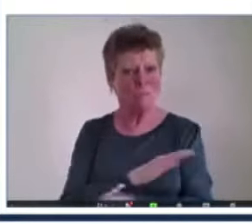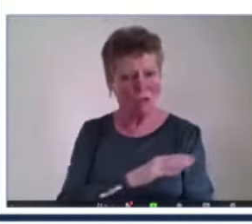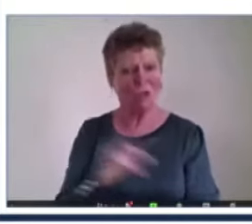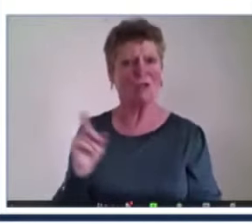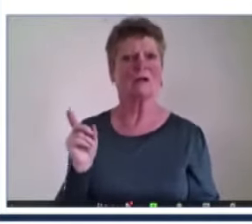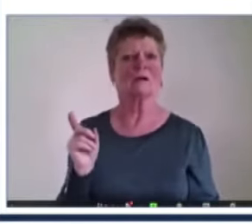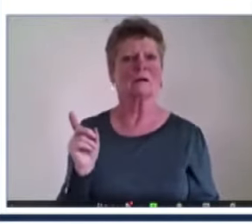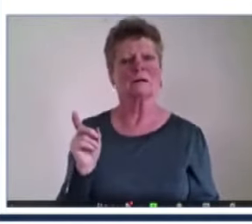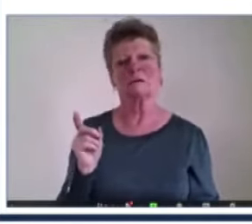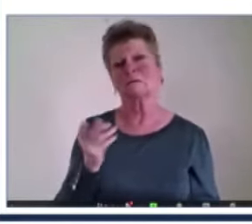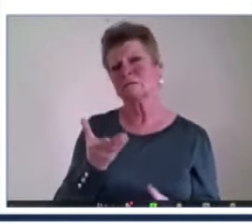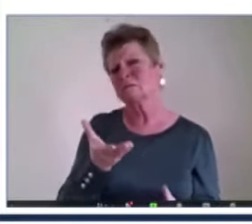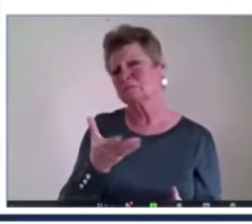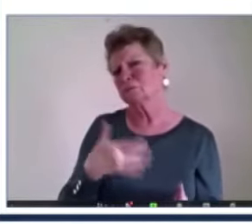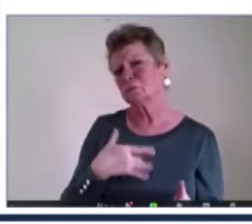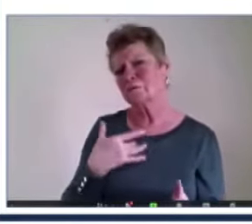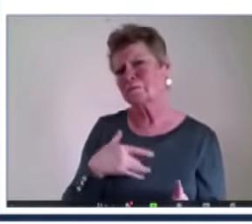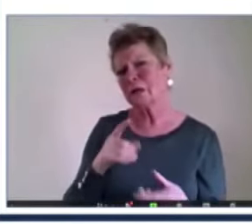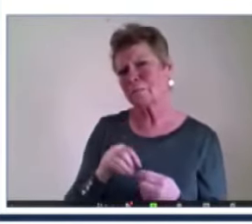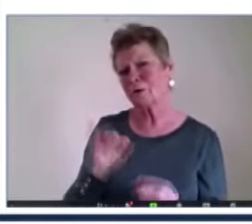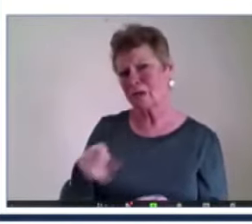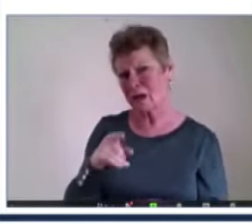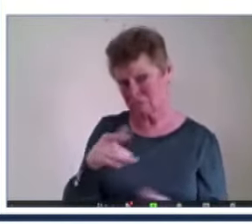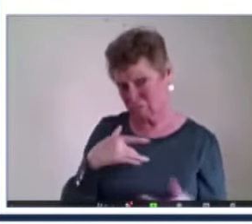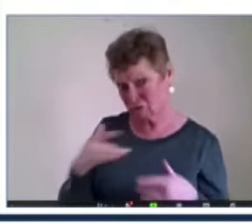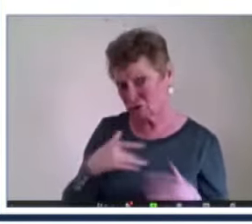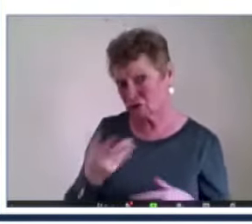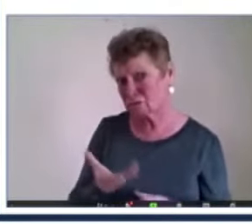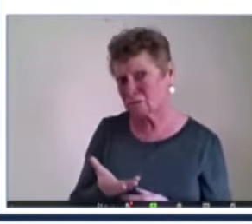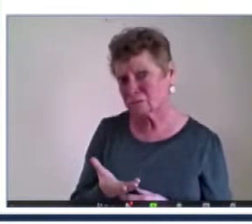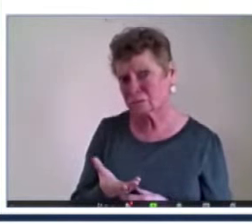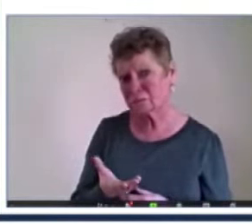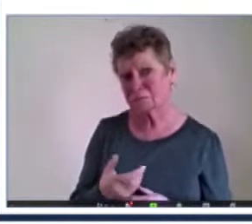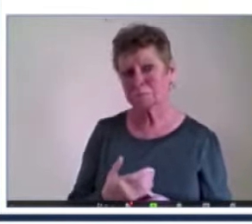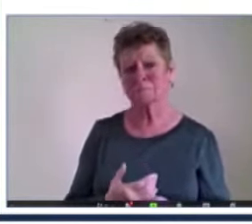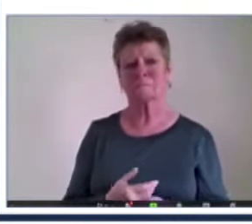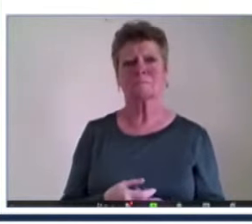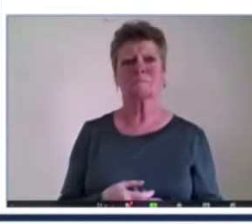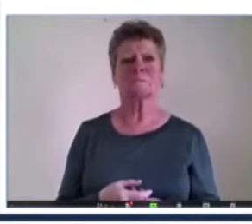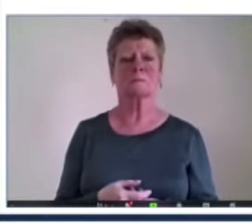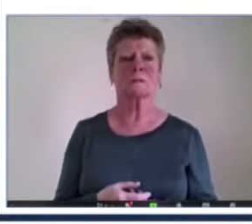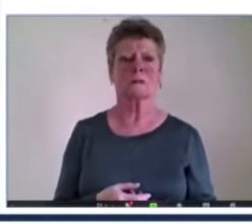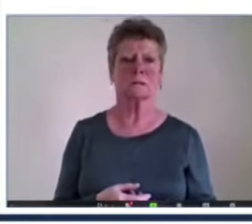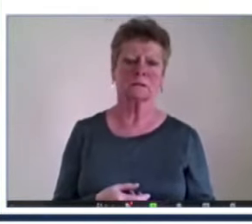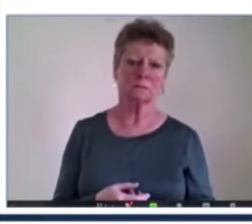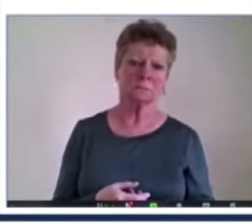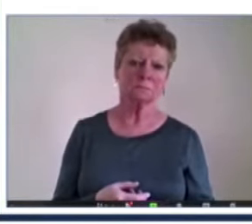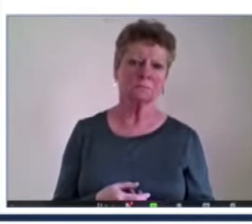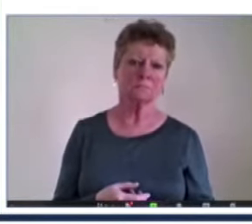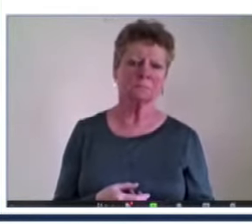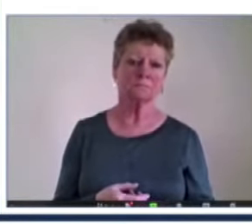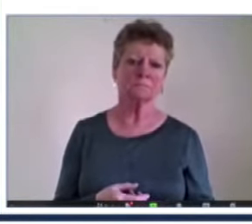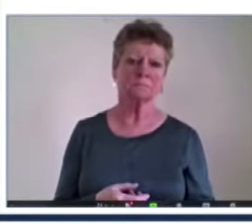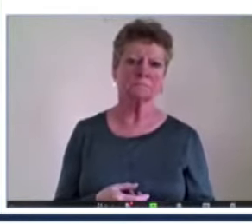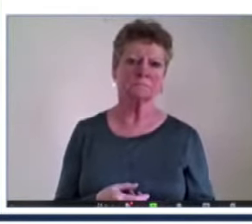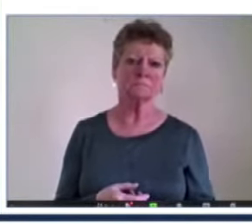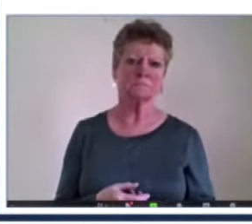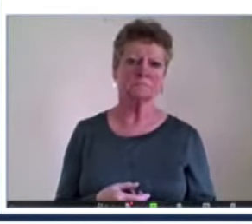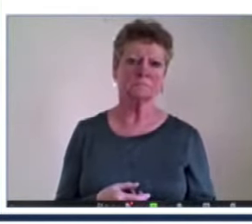How are your feelings about this as a cause for concern? So what we know is that the